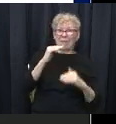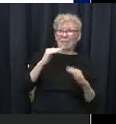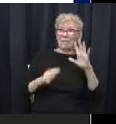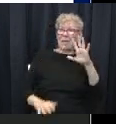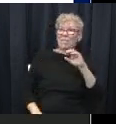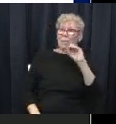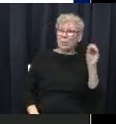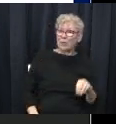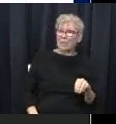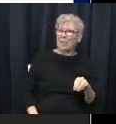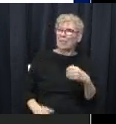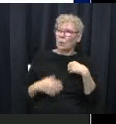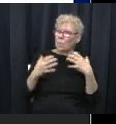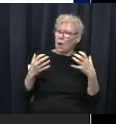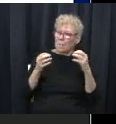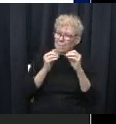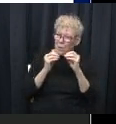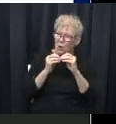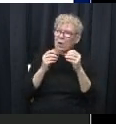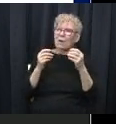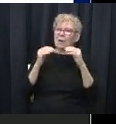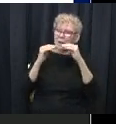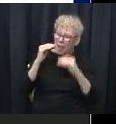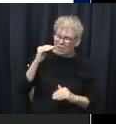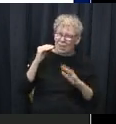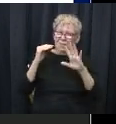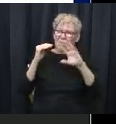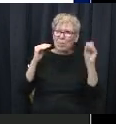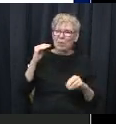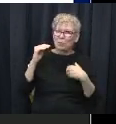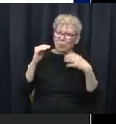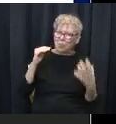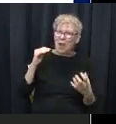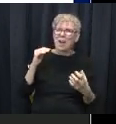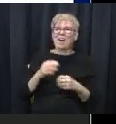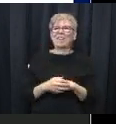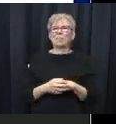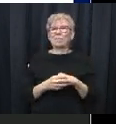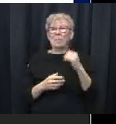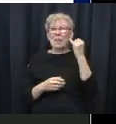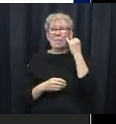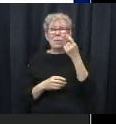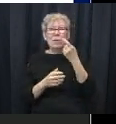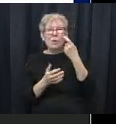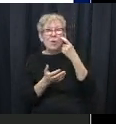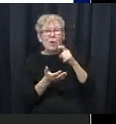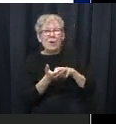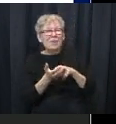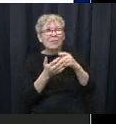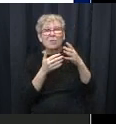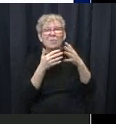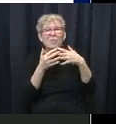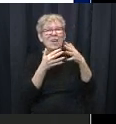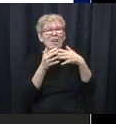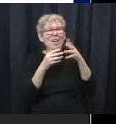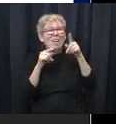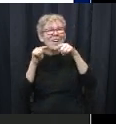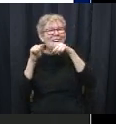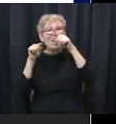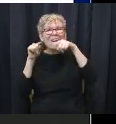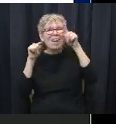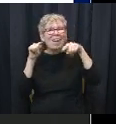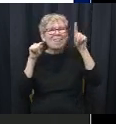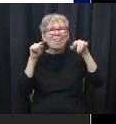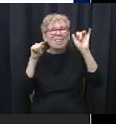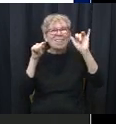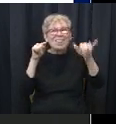mentioned, if you look at the gray bars, those are the number of tests that are administered per day. At our high point, we were over 60,000